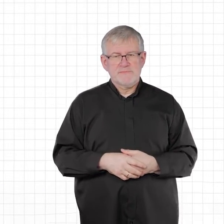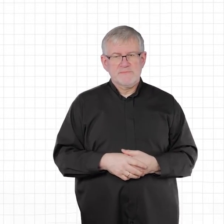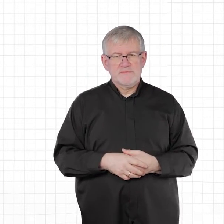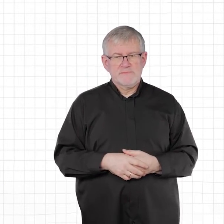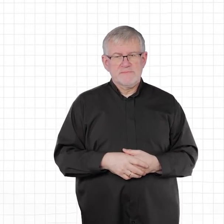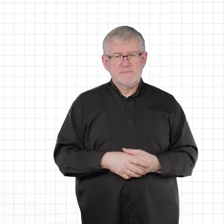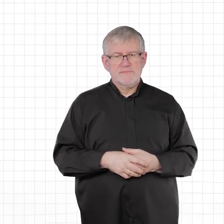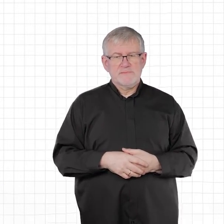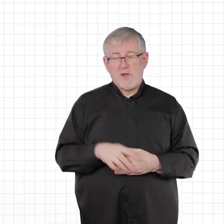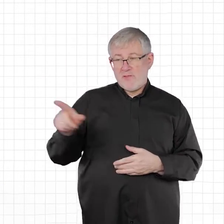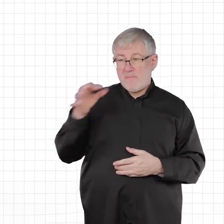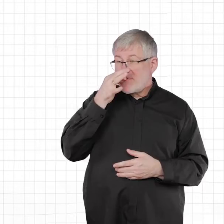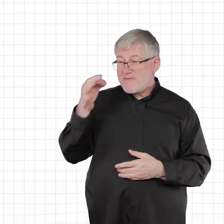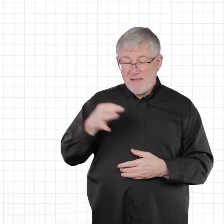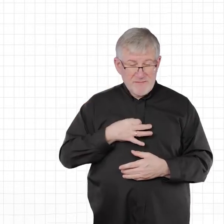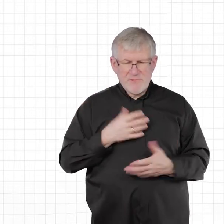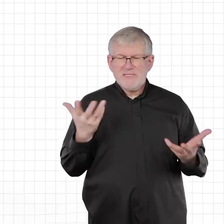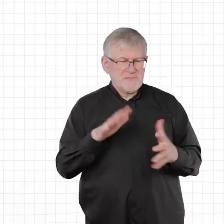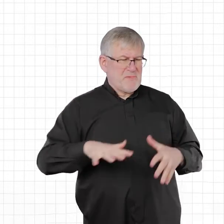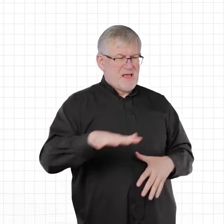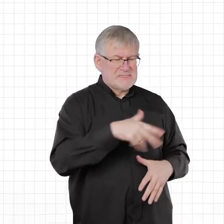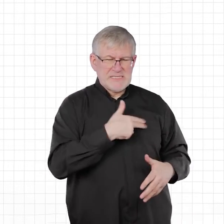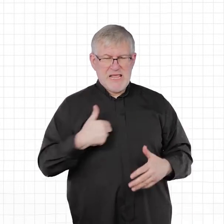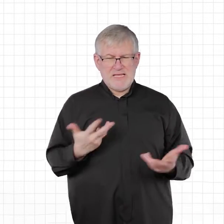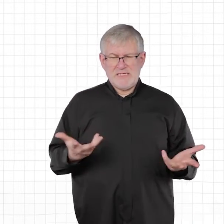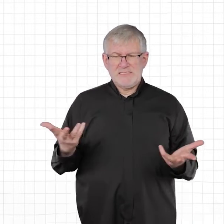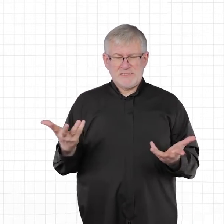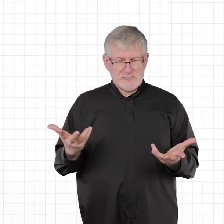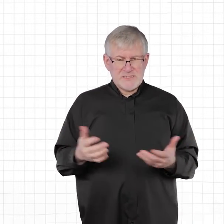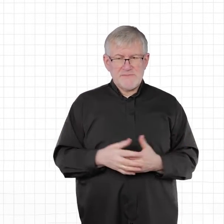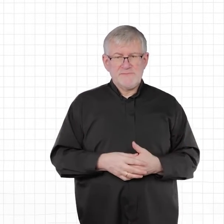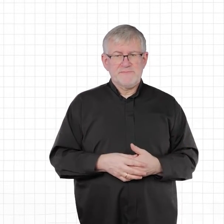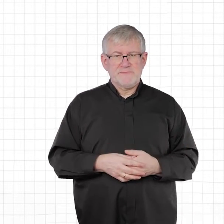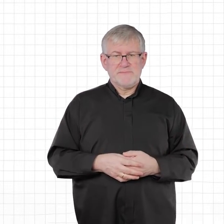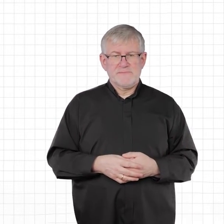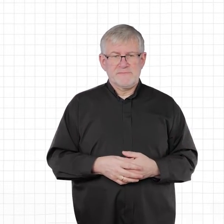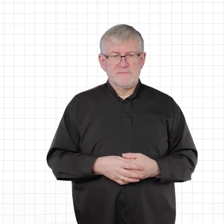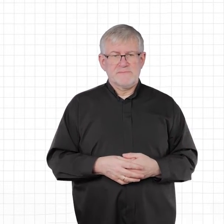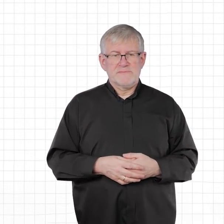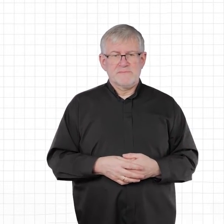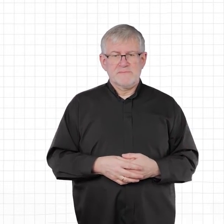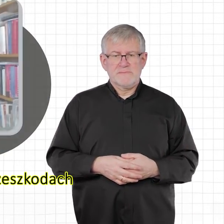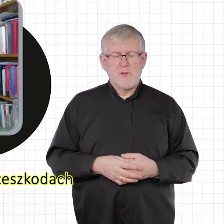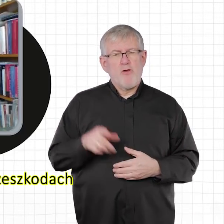think is duly ours." So that's important also as an example.